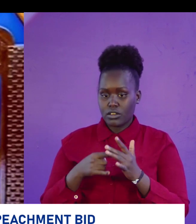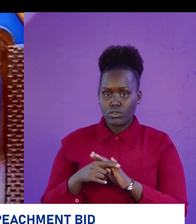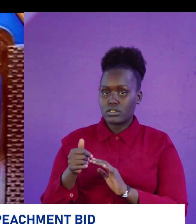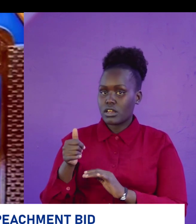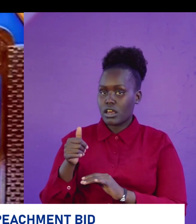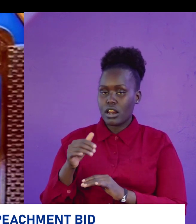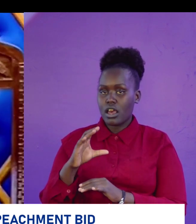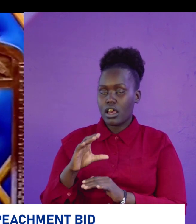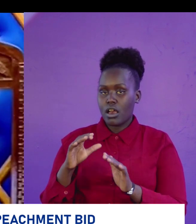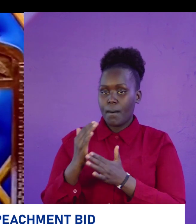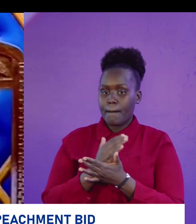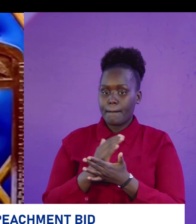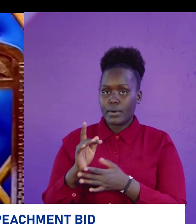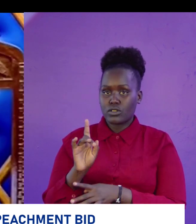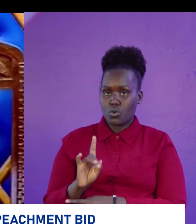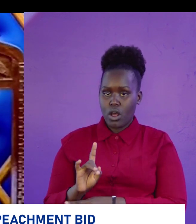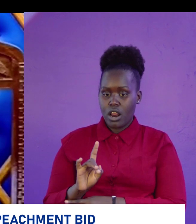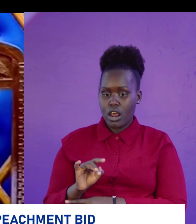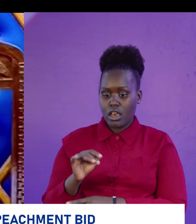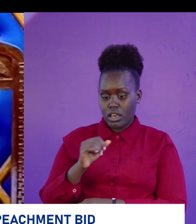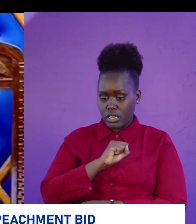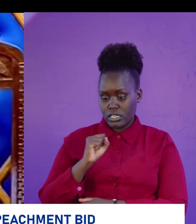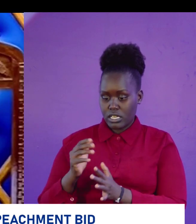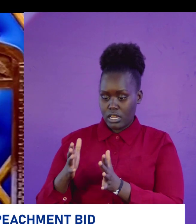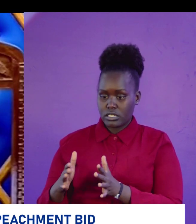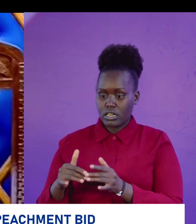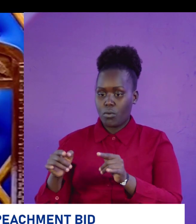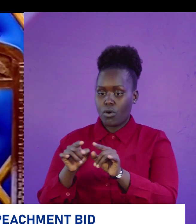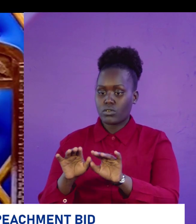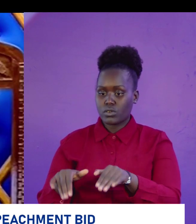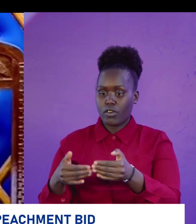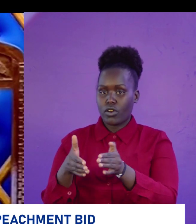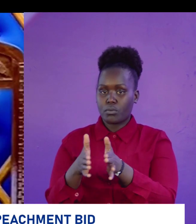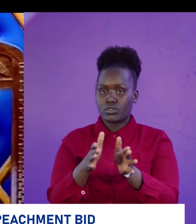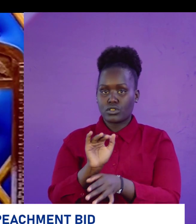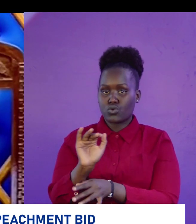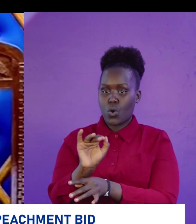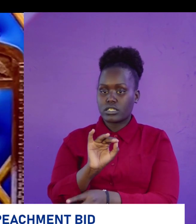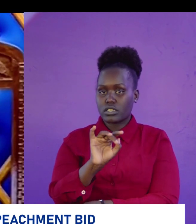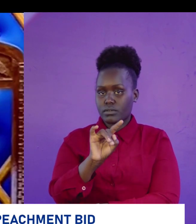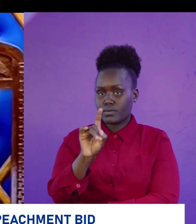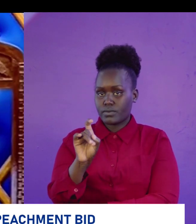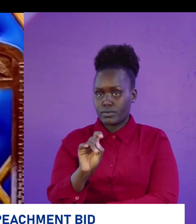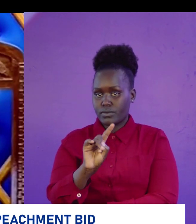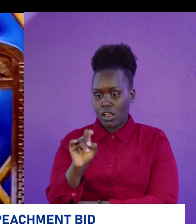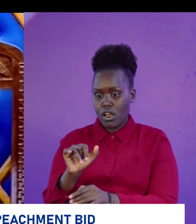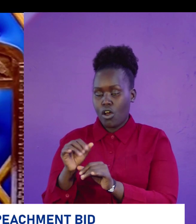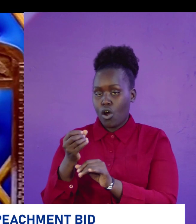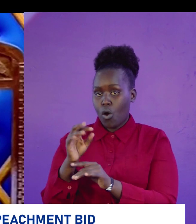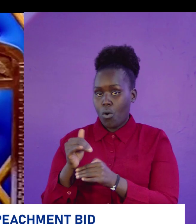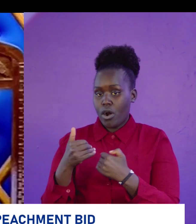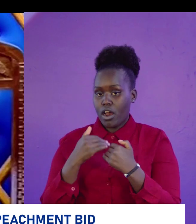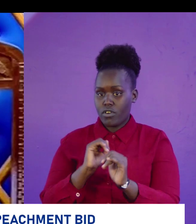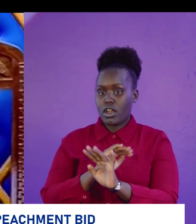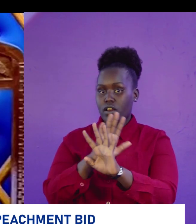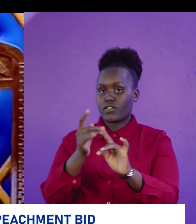1. Honourable Senators will also be given an opportunity to ask questions or seek clarifications from the